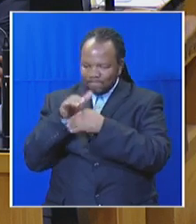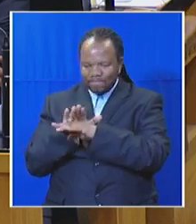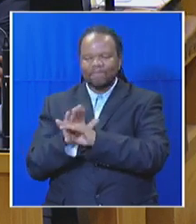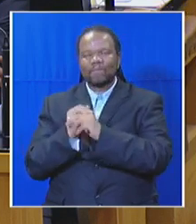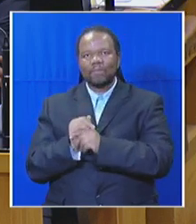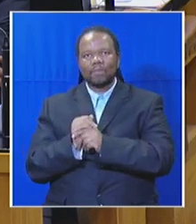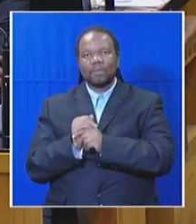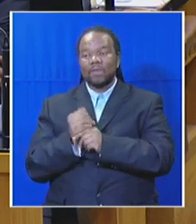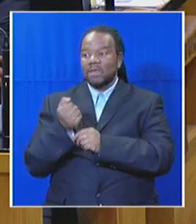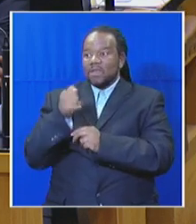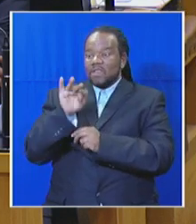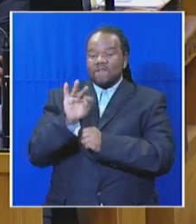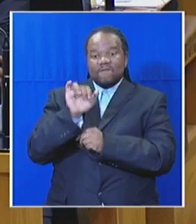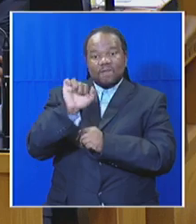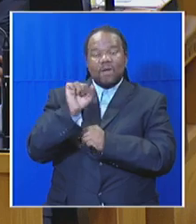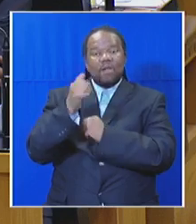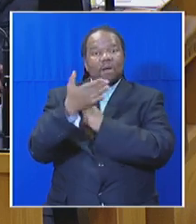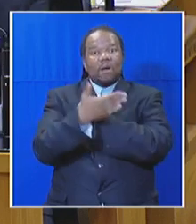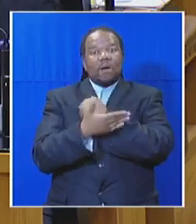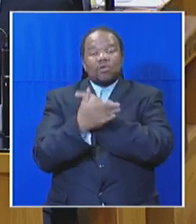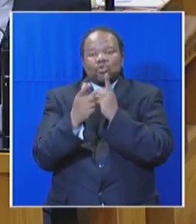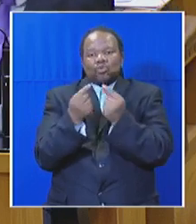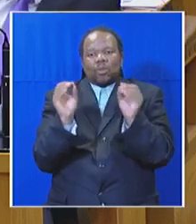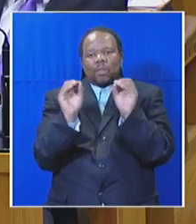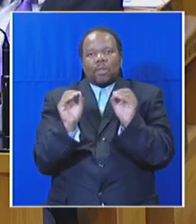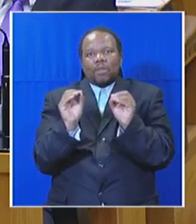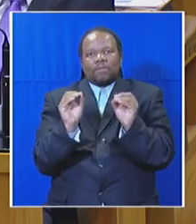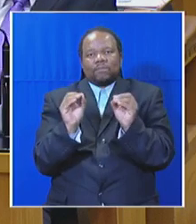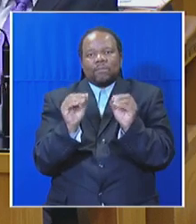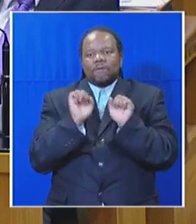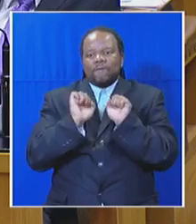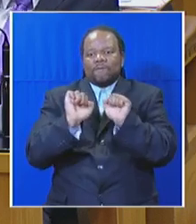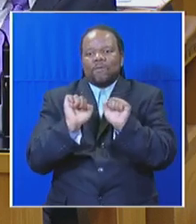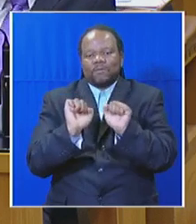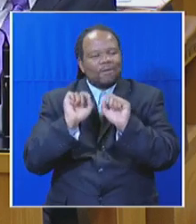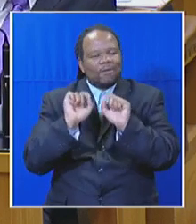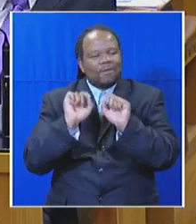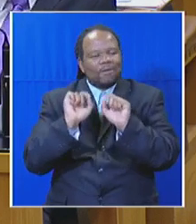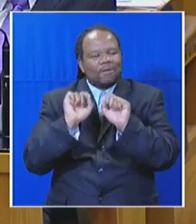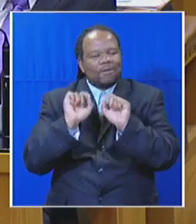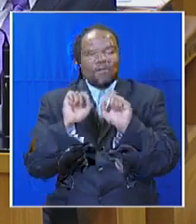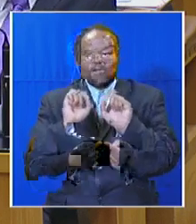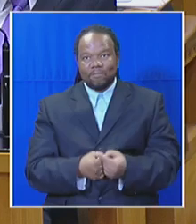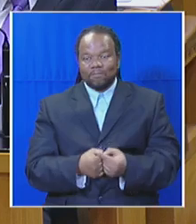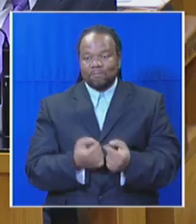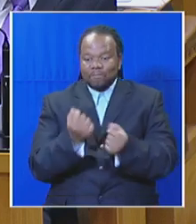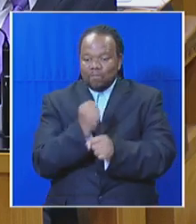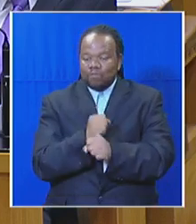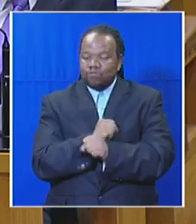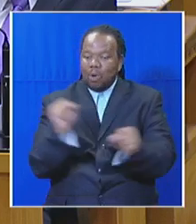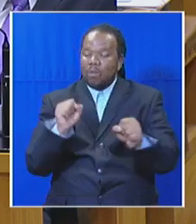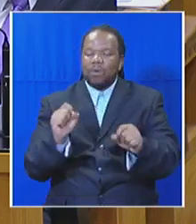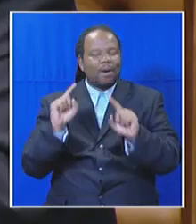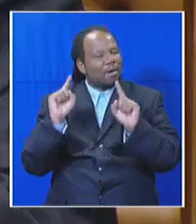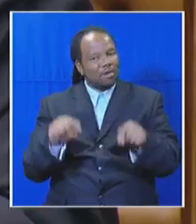If they don't do that, you can't force them. You can't go and